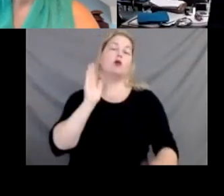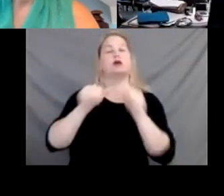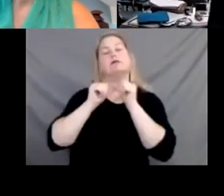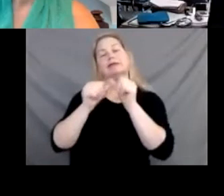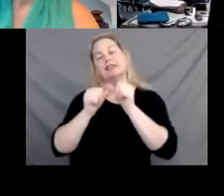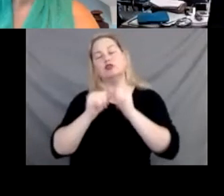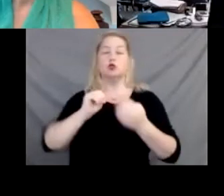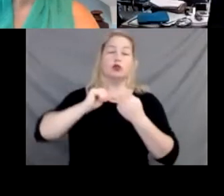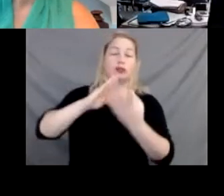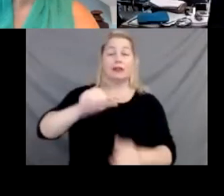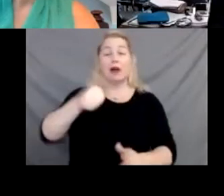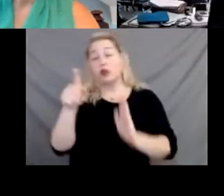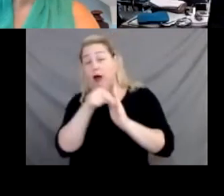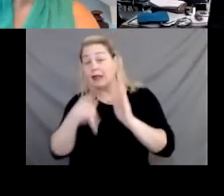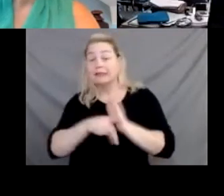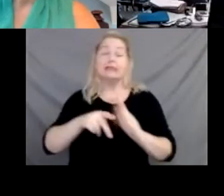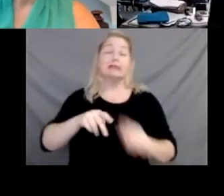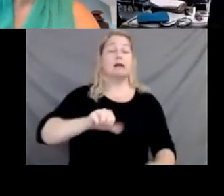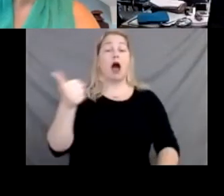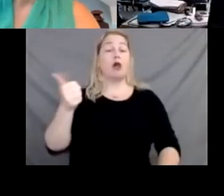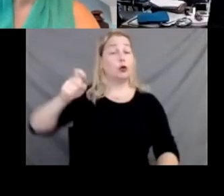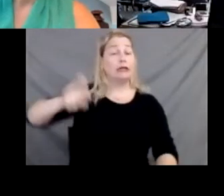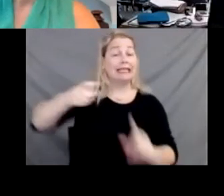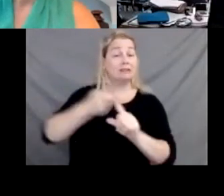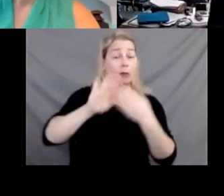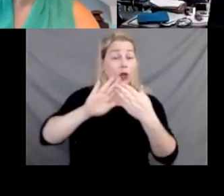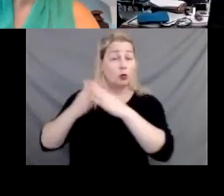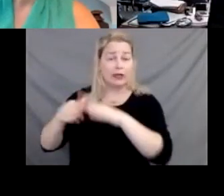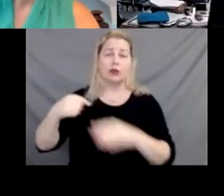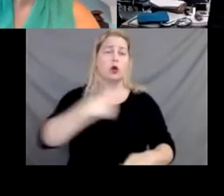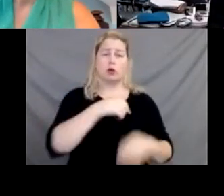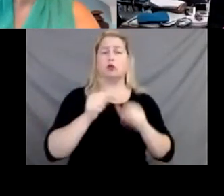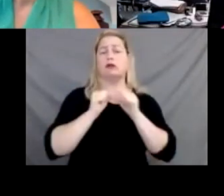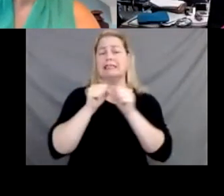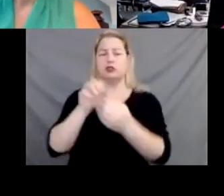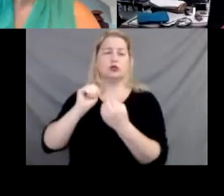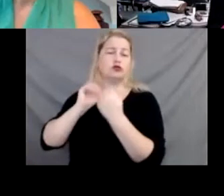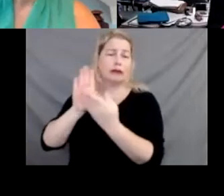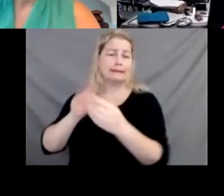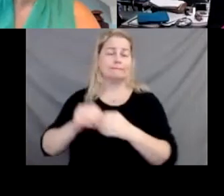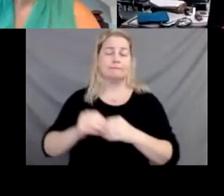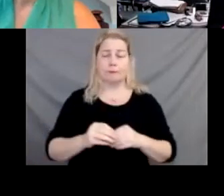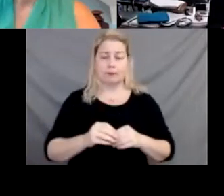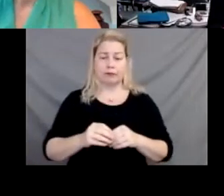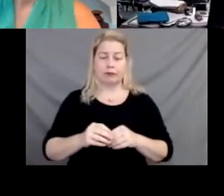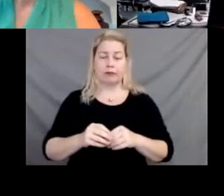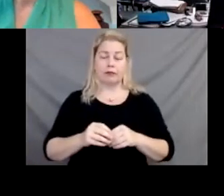policies that we heard from calls from the public. Specifically, we want to recognize that we